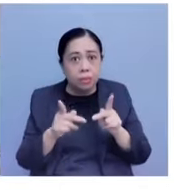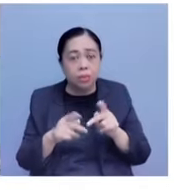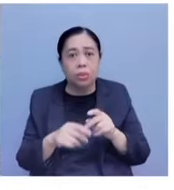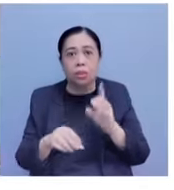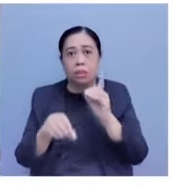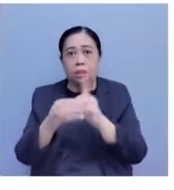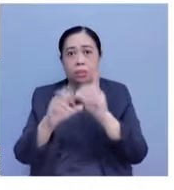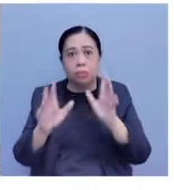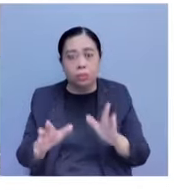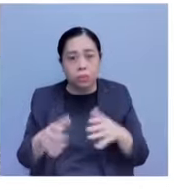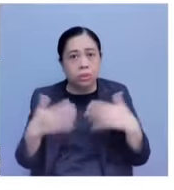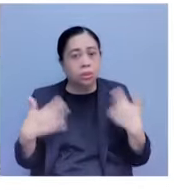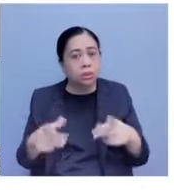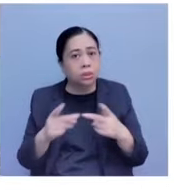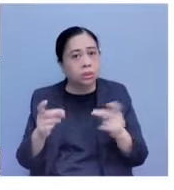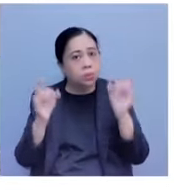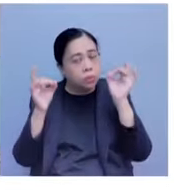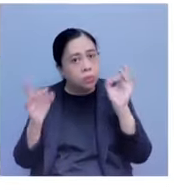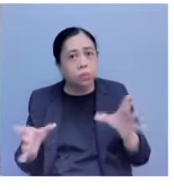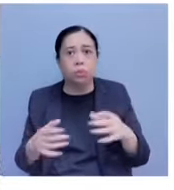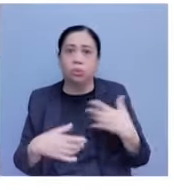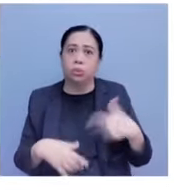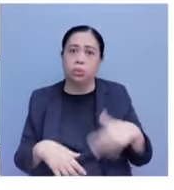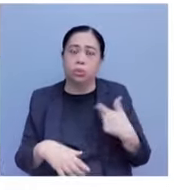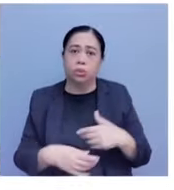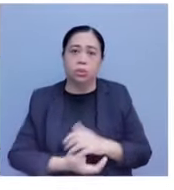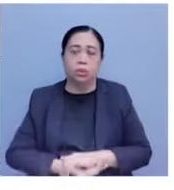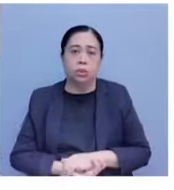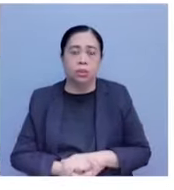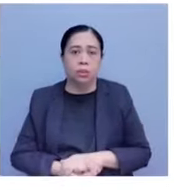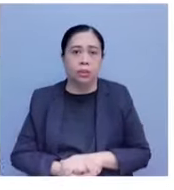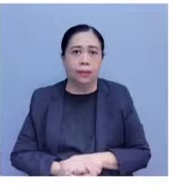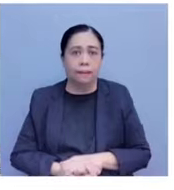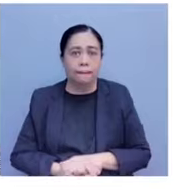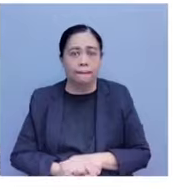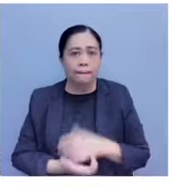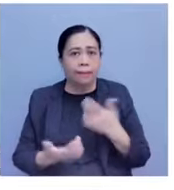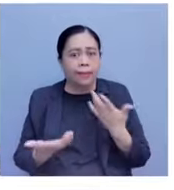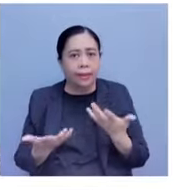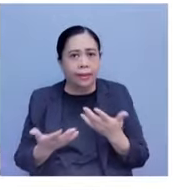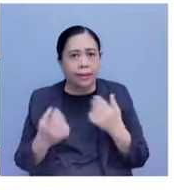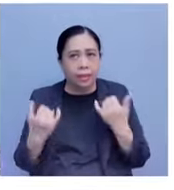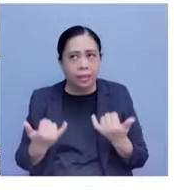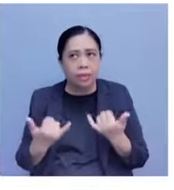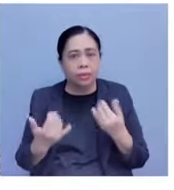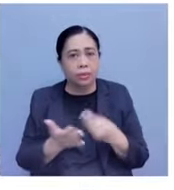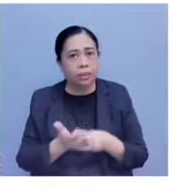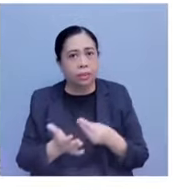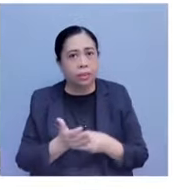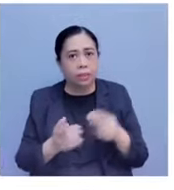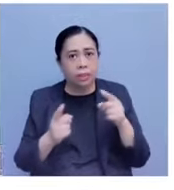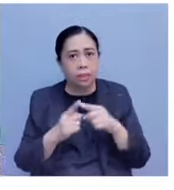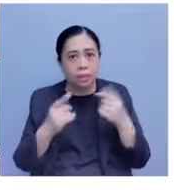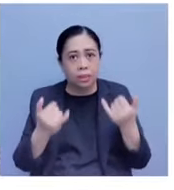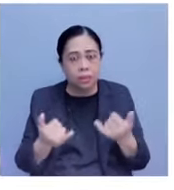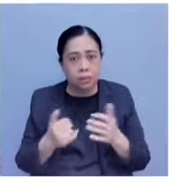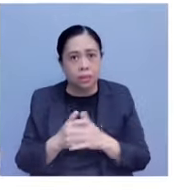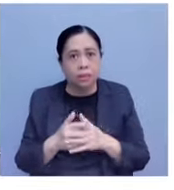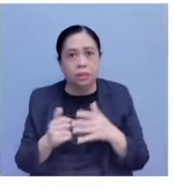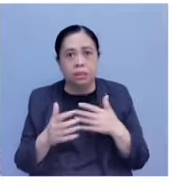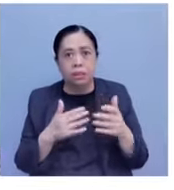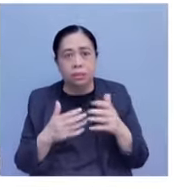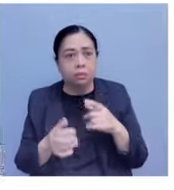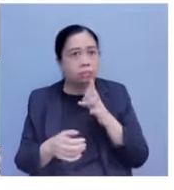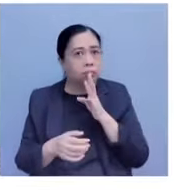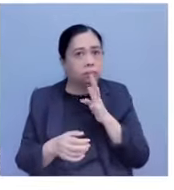themselves in such a very risky undertaking. And managers, as of now, until now, despite the